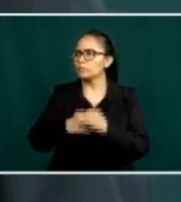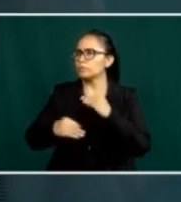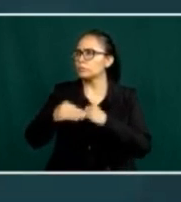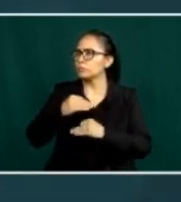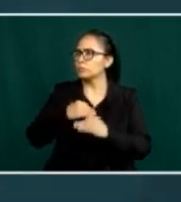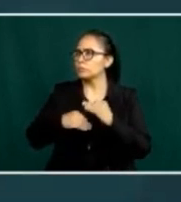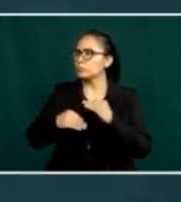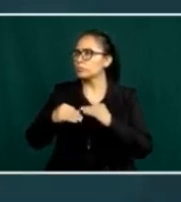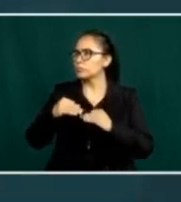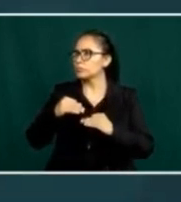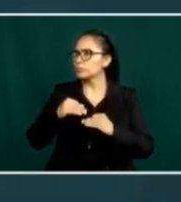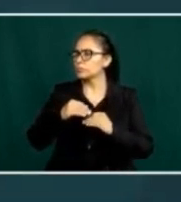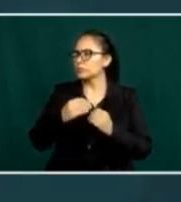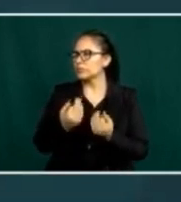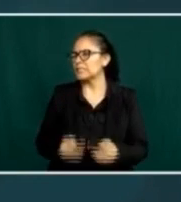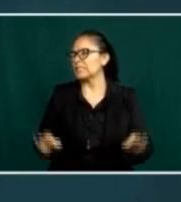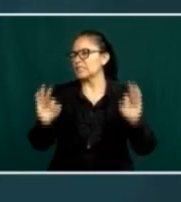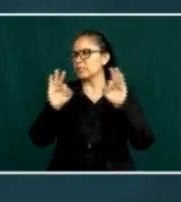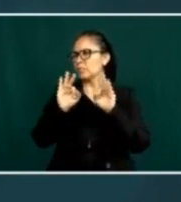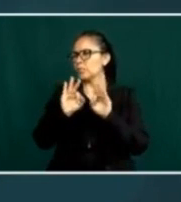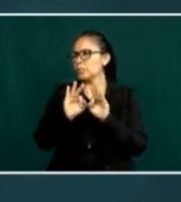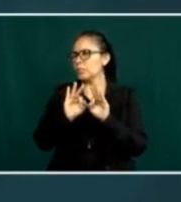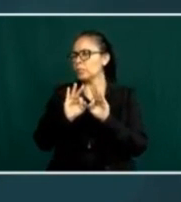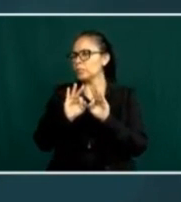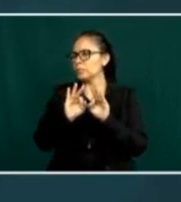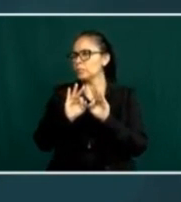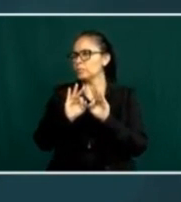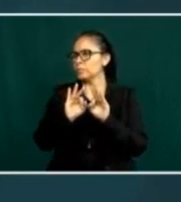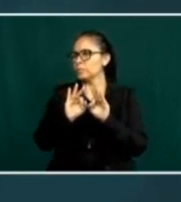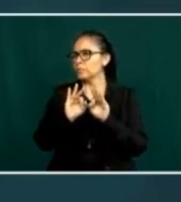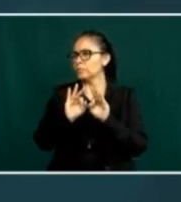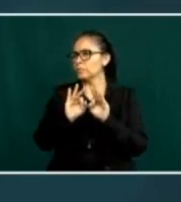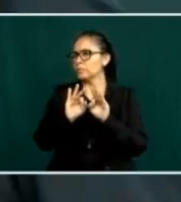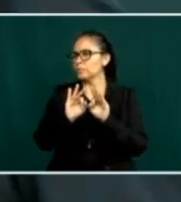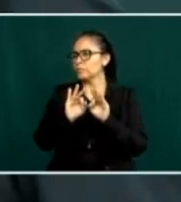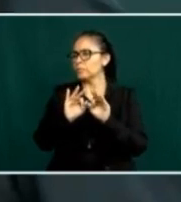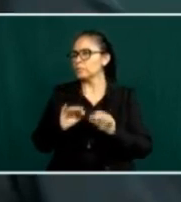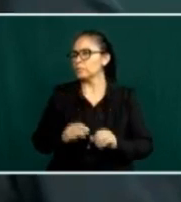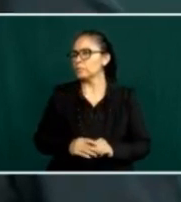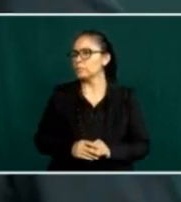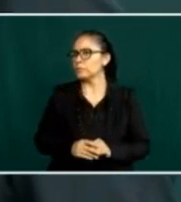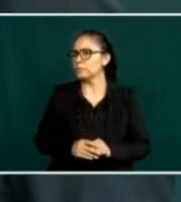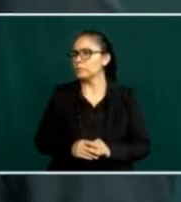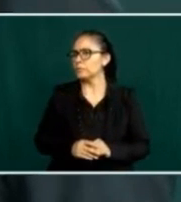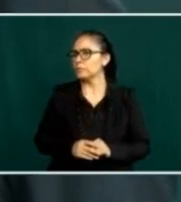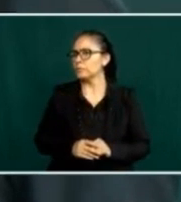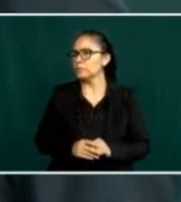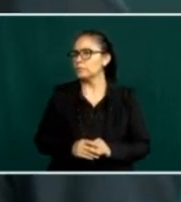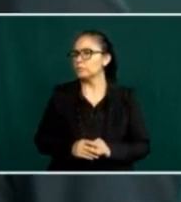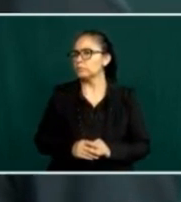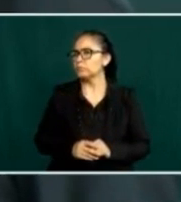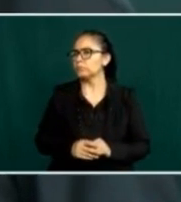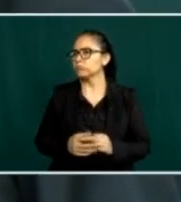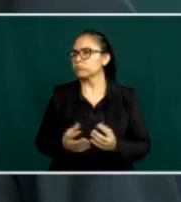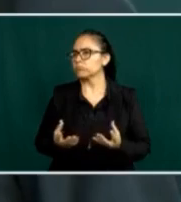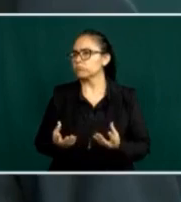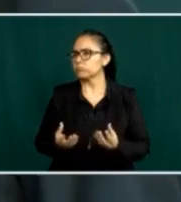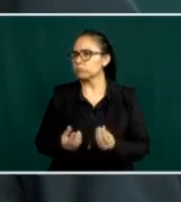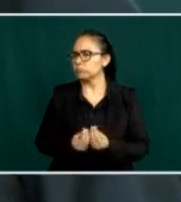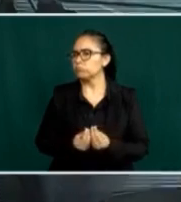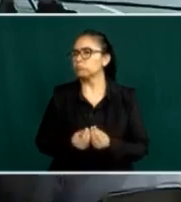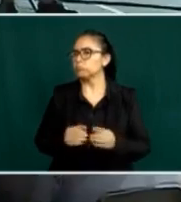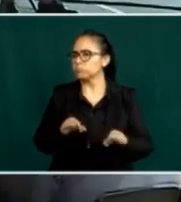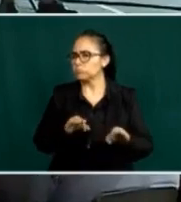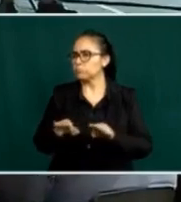take into consideration that it is very important that there not be any depreciation